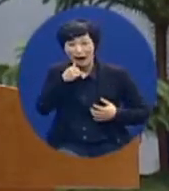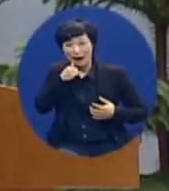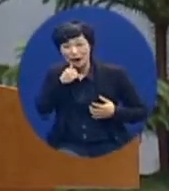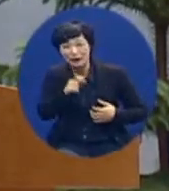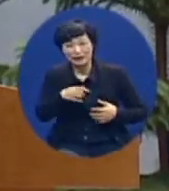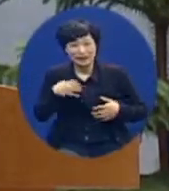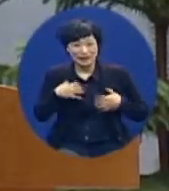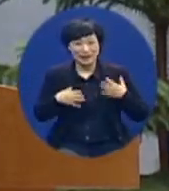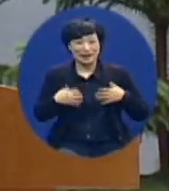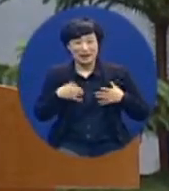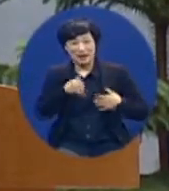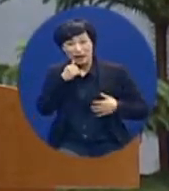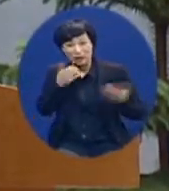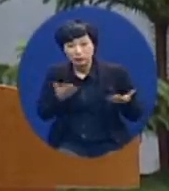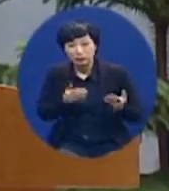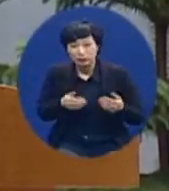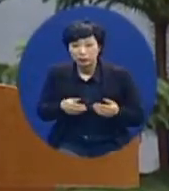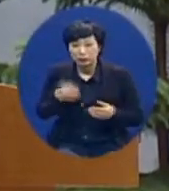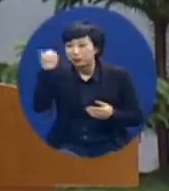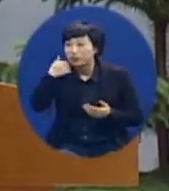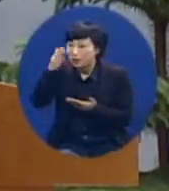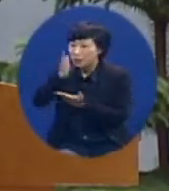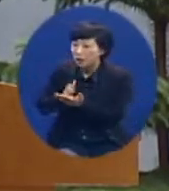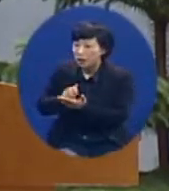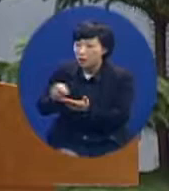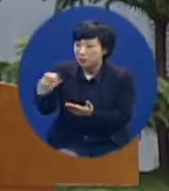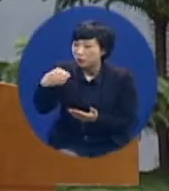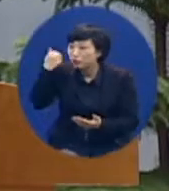Who can stop them from doing these things?